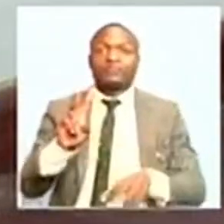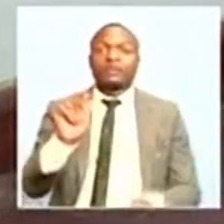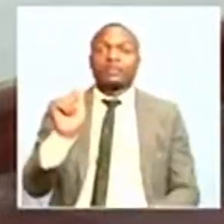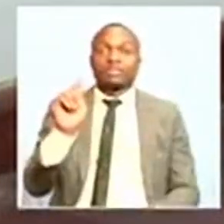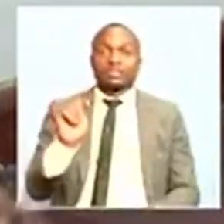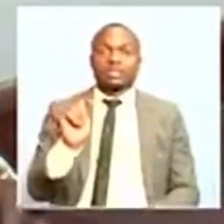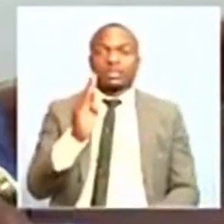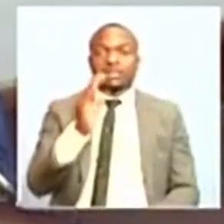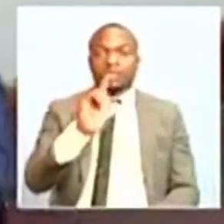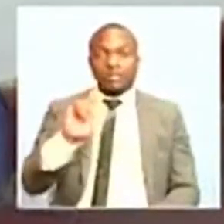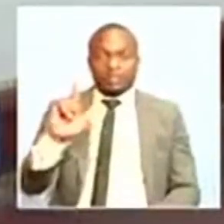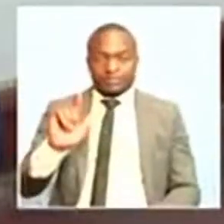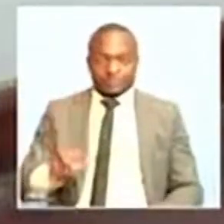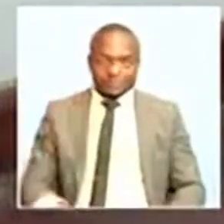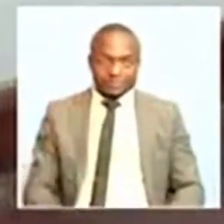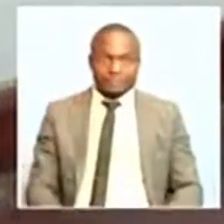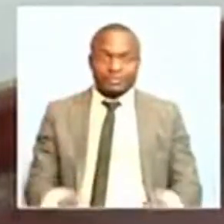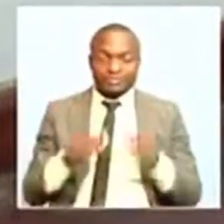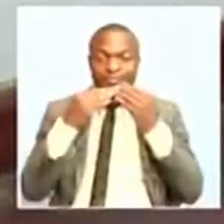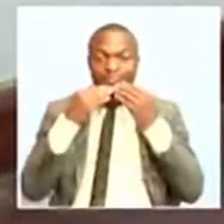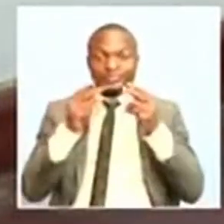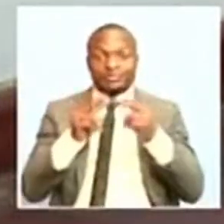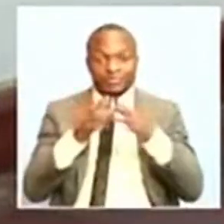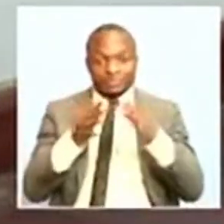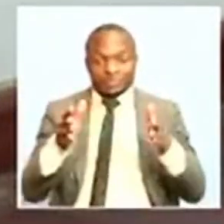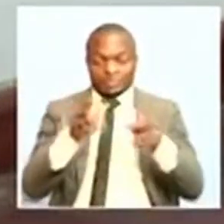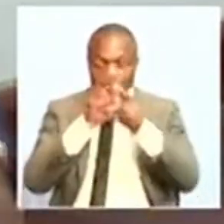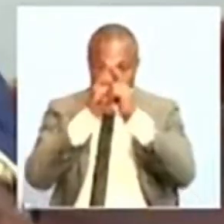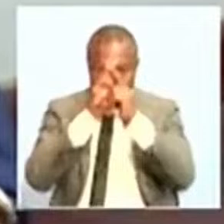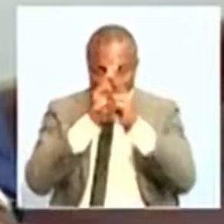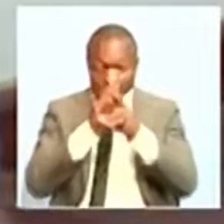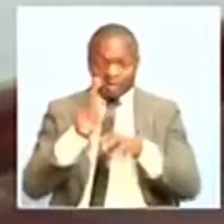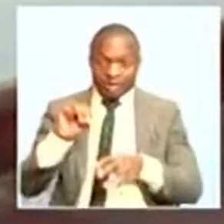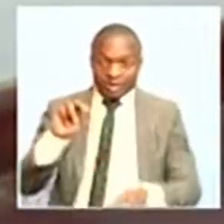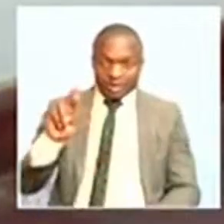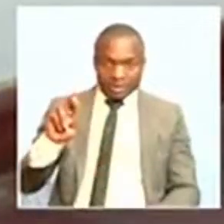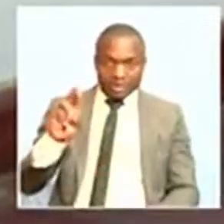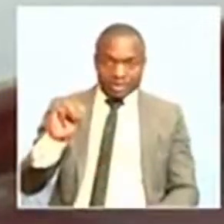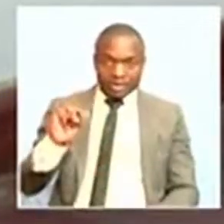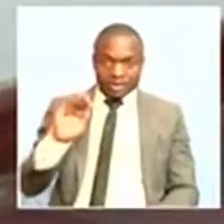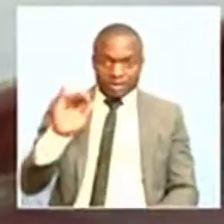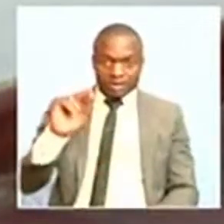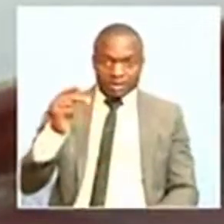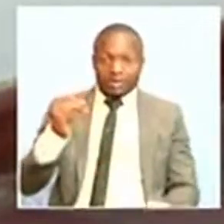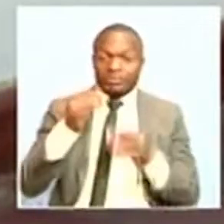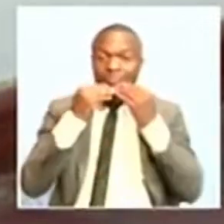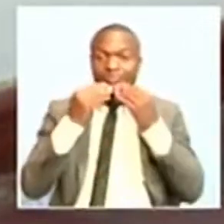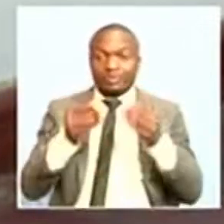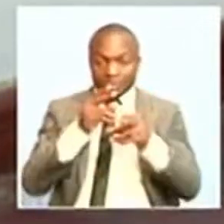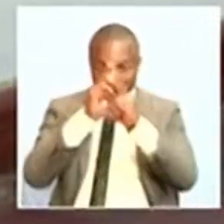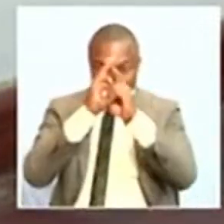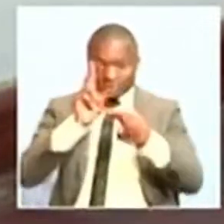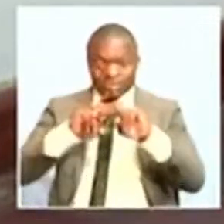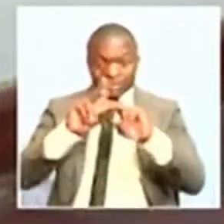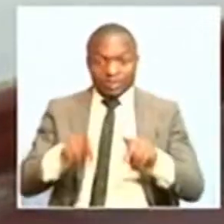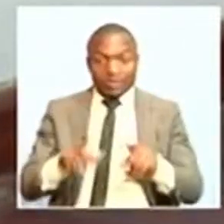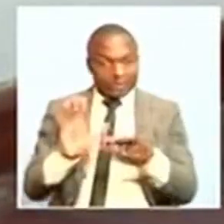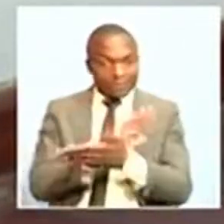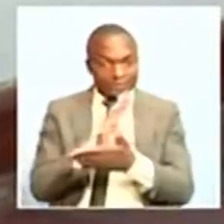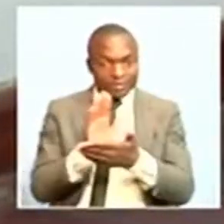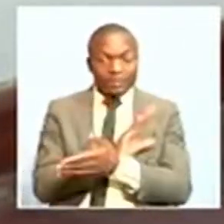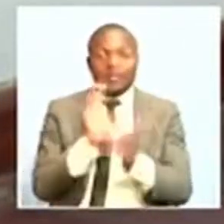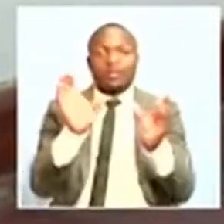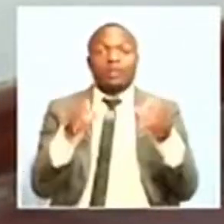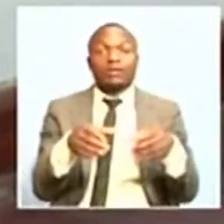Thank you. Thank you very much, Mr. Mwinga. Thank you very much, Honorable Chair, for the opportunity. So I'll quickly run the committee